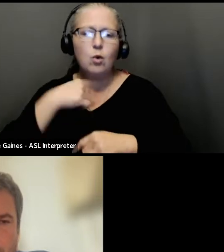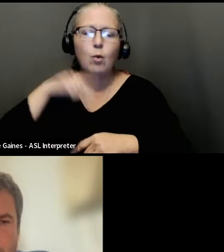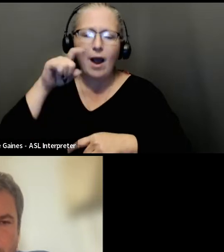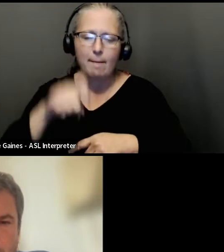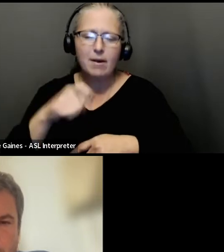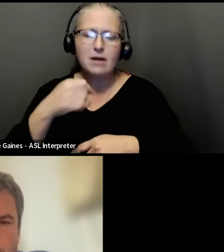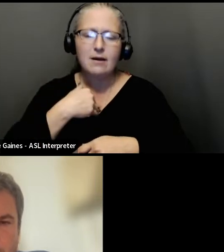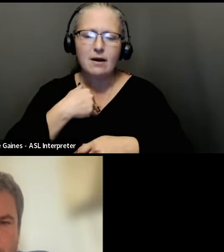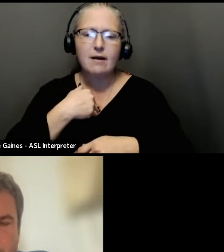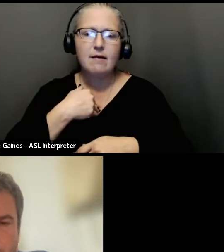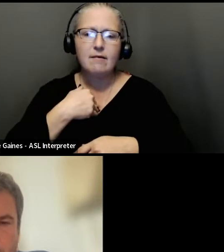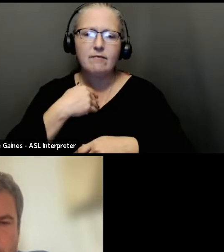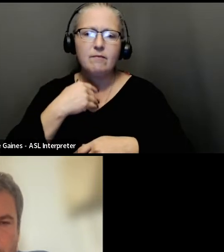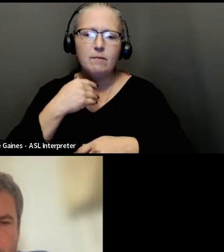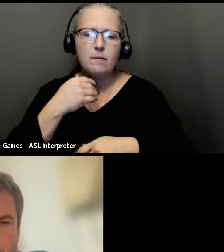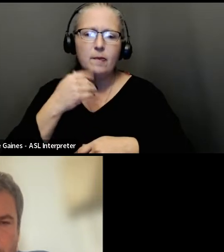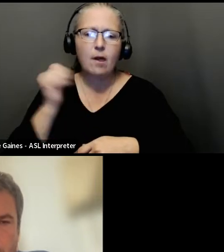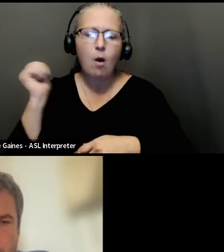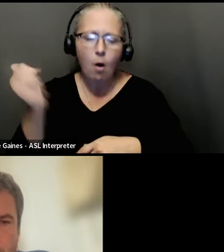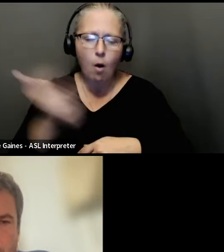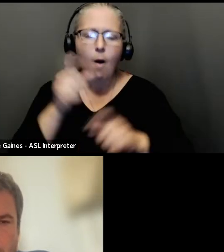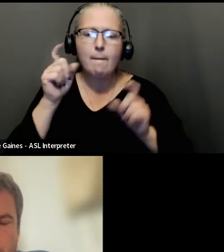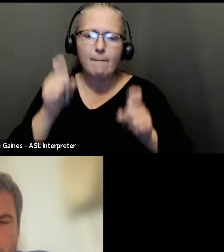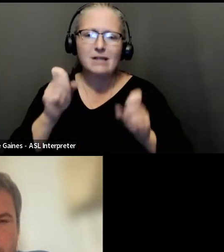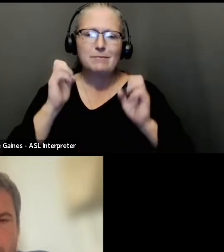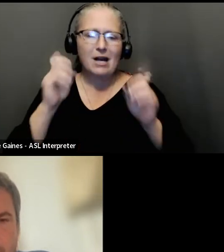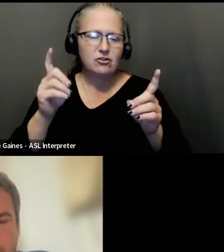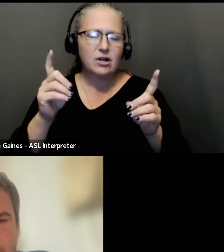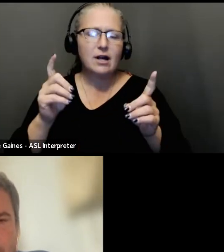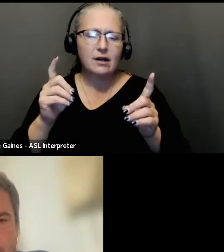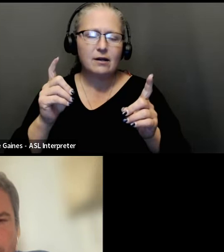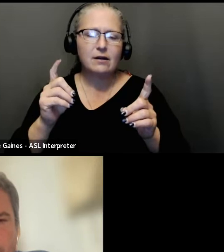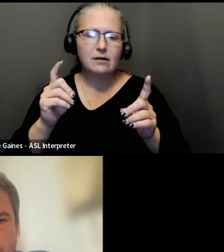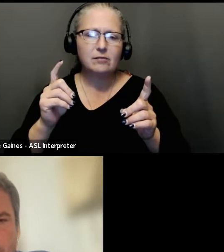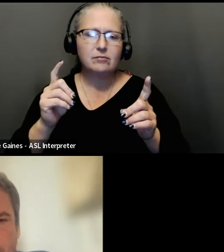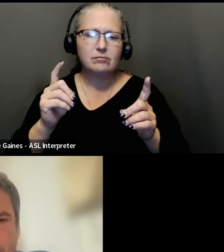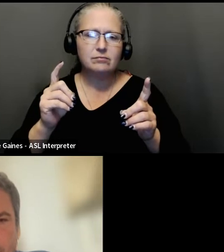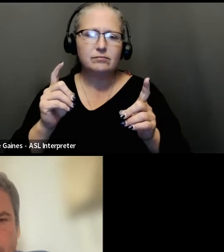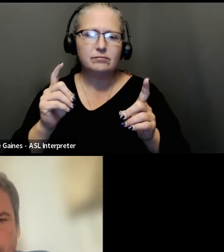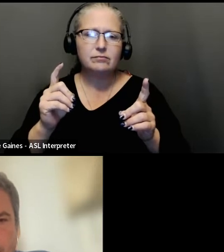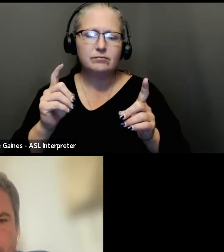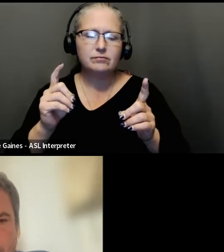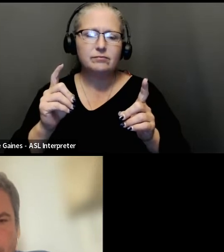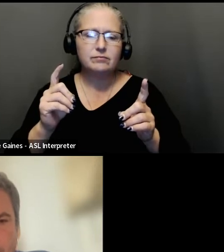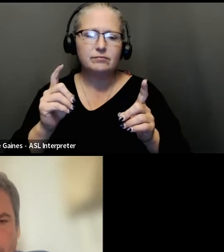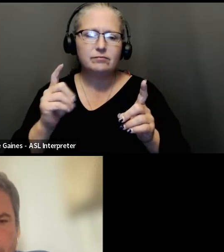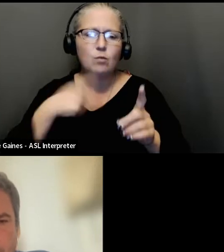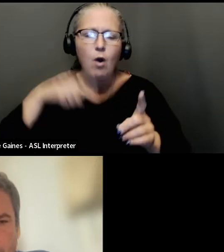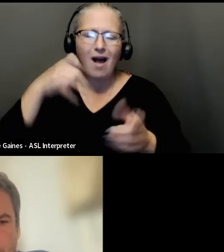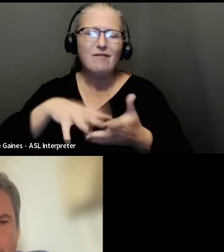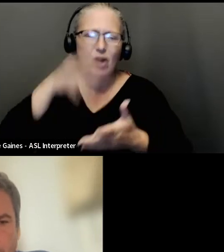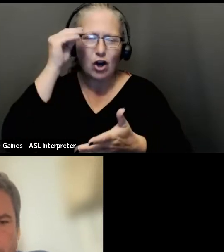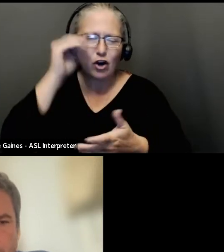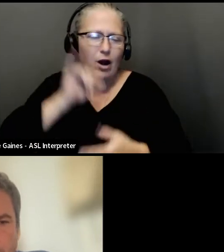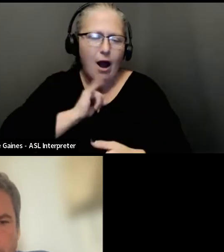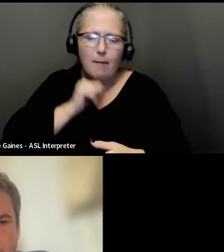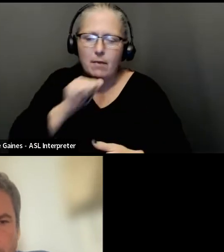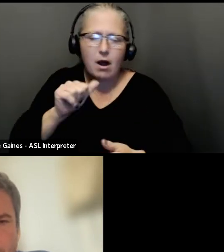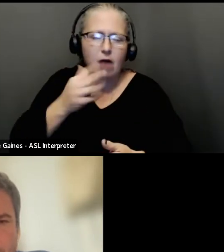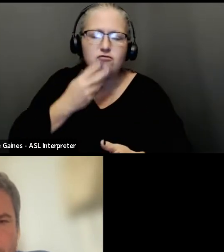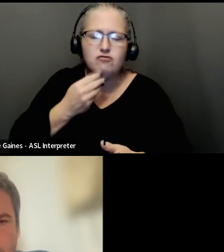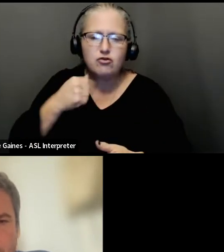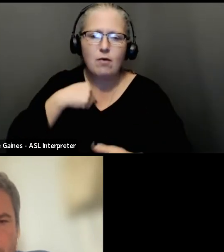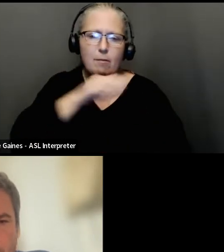to have, we all need to be educated. I am not a Jew. I